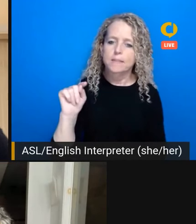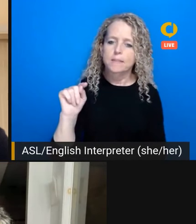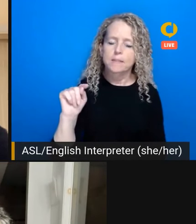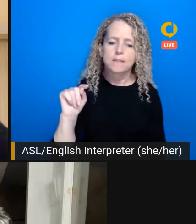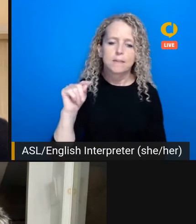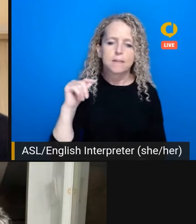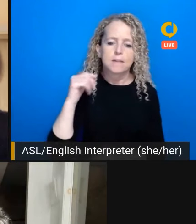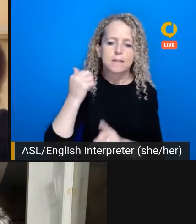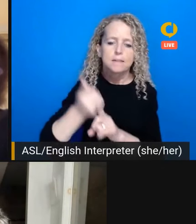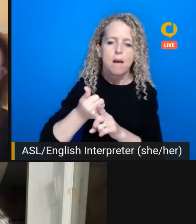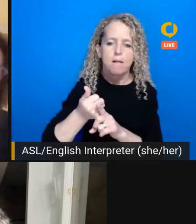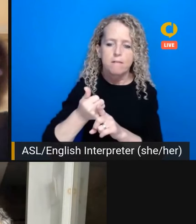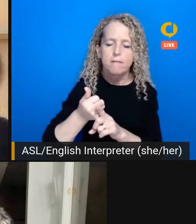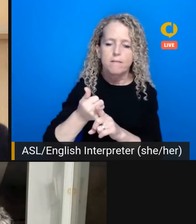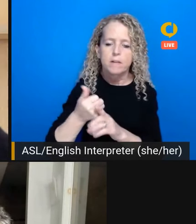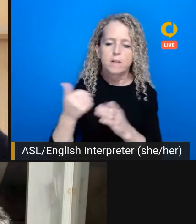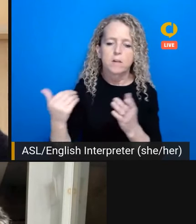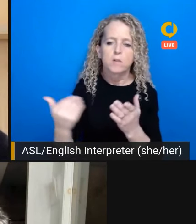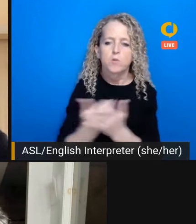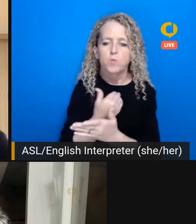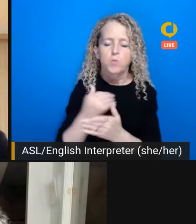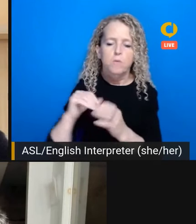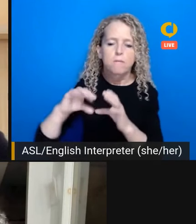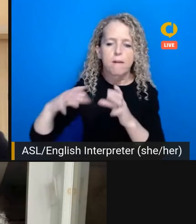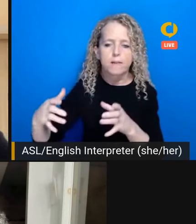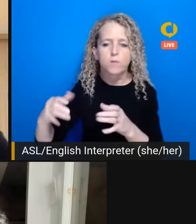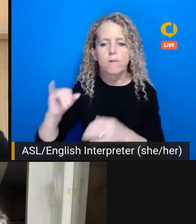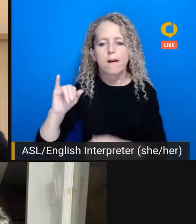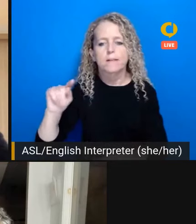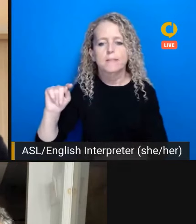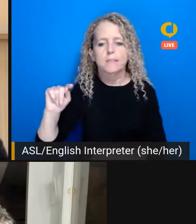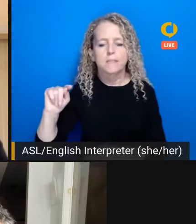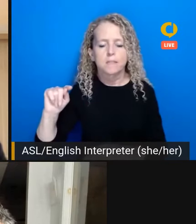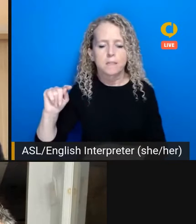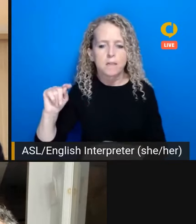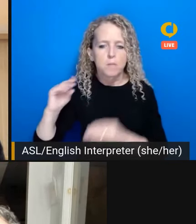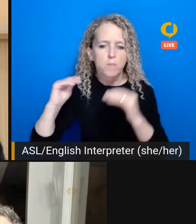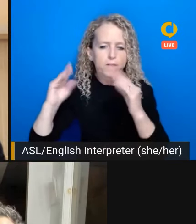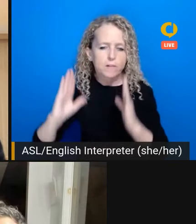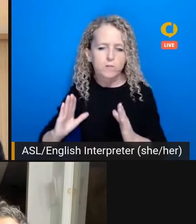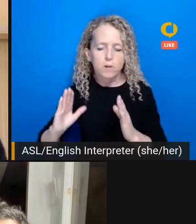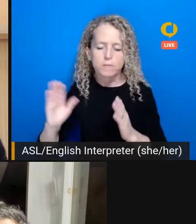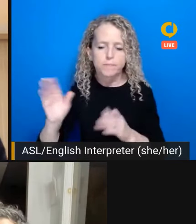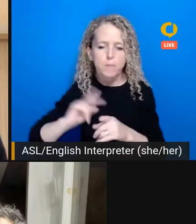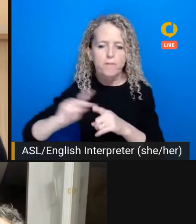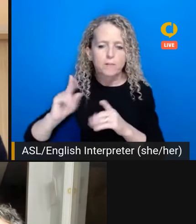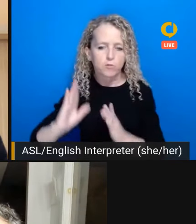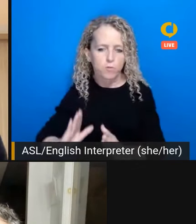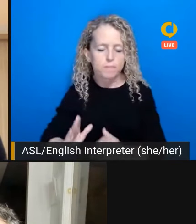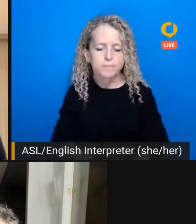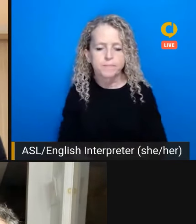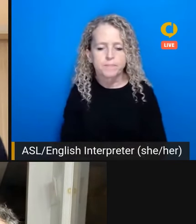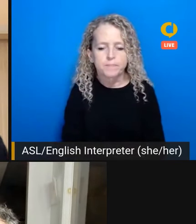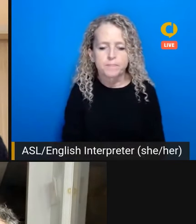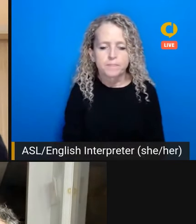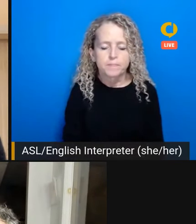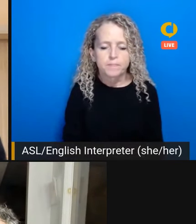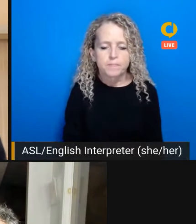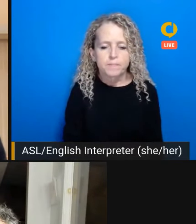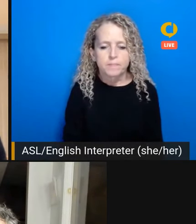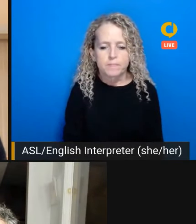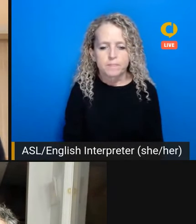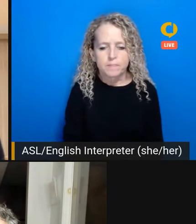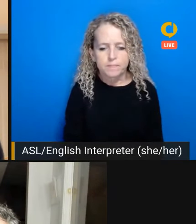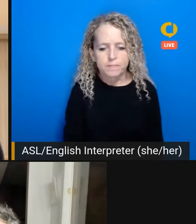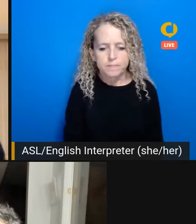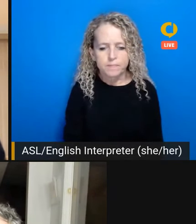class of the IT professional. I think that what you see historically, if you take India, for example, there are